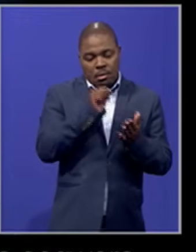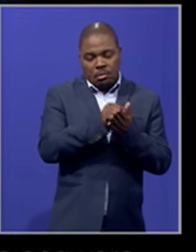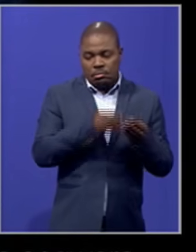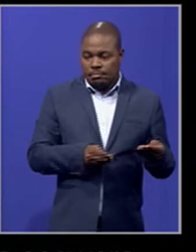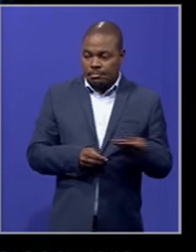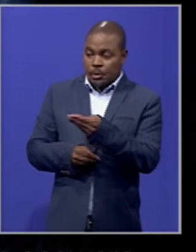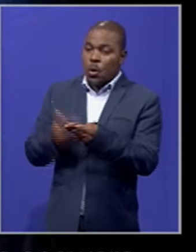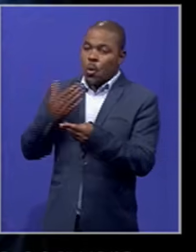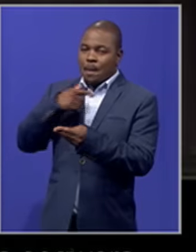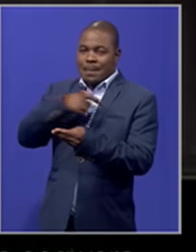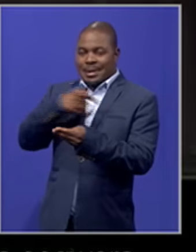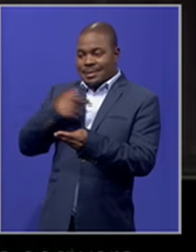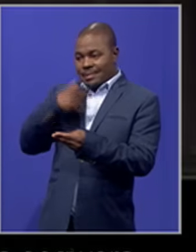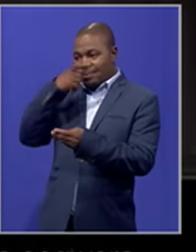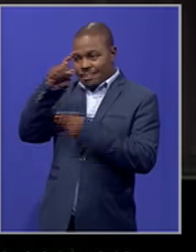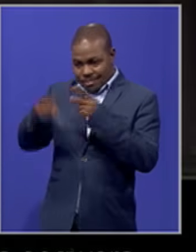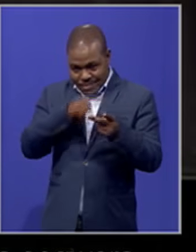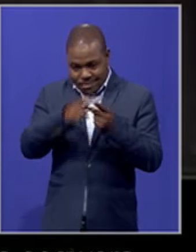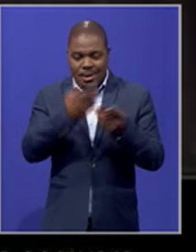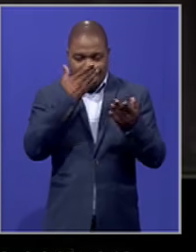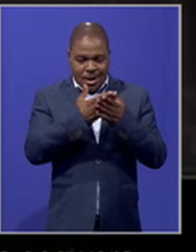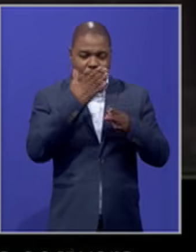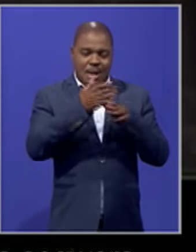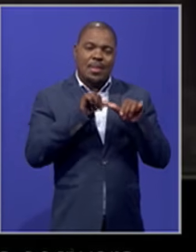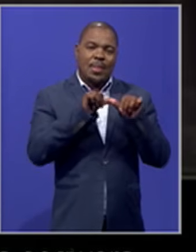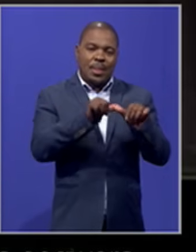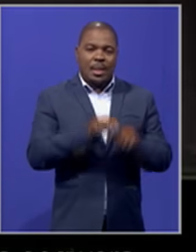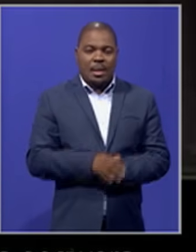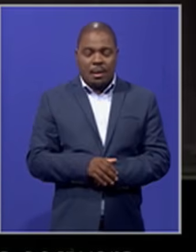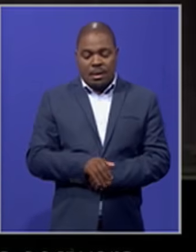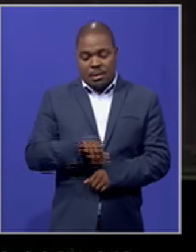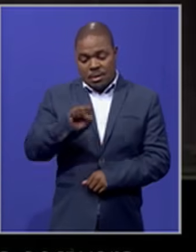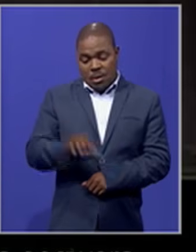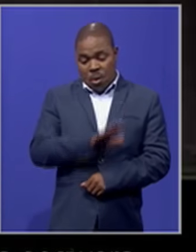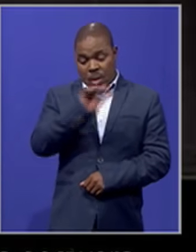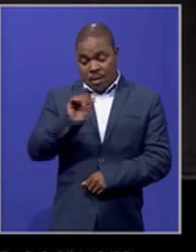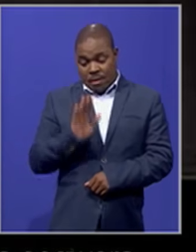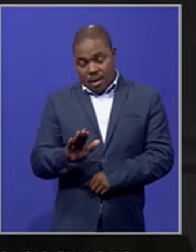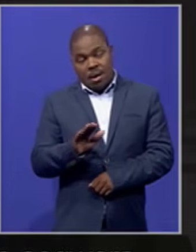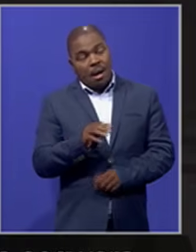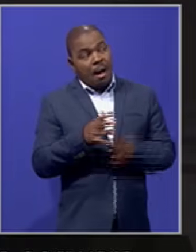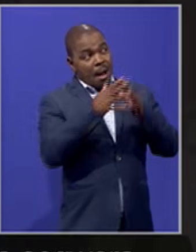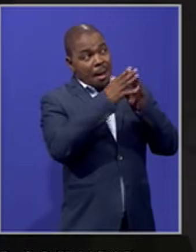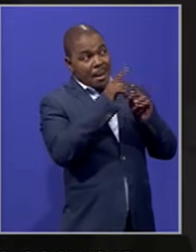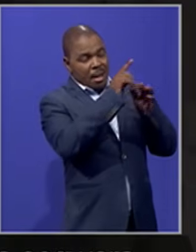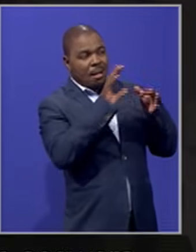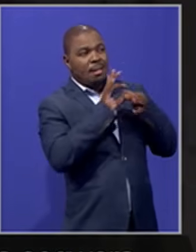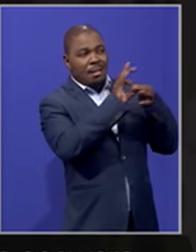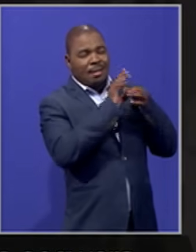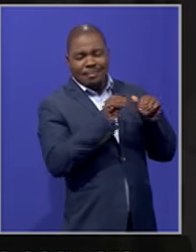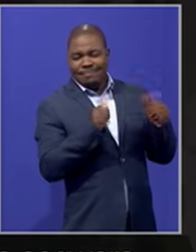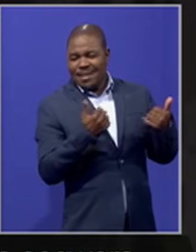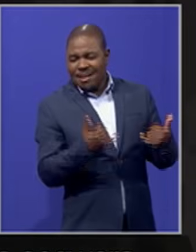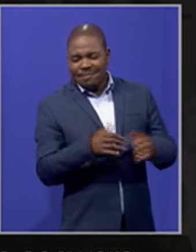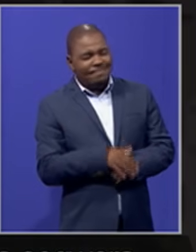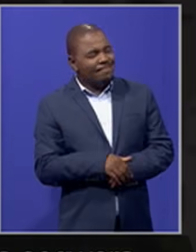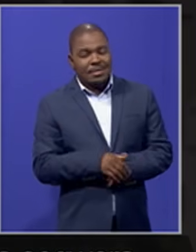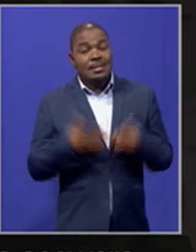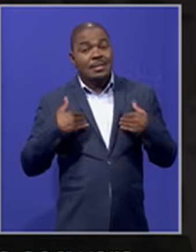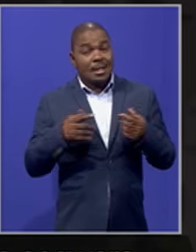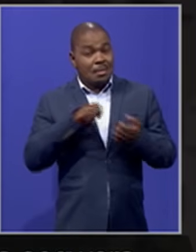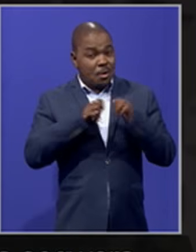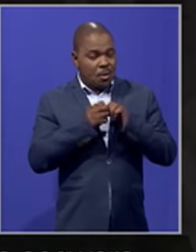Cyril Ramaphosa pele a ka tsorama maemo a gagwe. Segwera magareng ga Washington le Pretoria ke seo se sa kgotsofatšego go tloga ngwageng